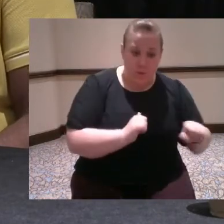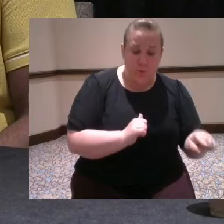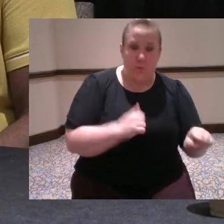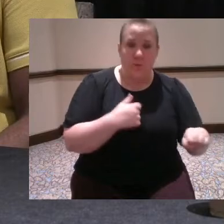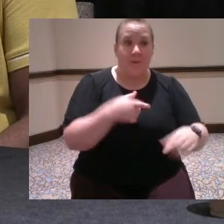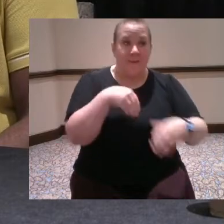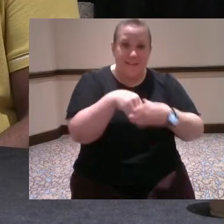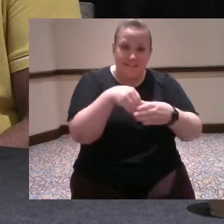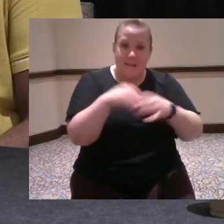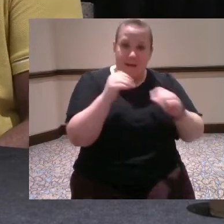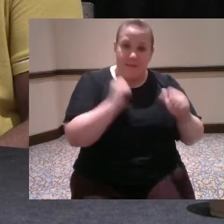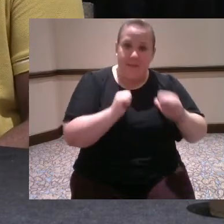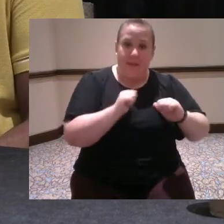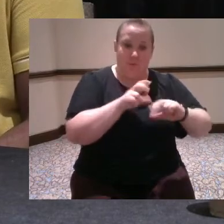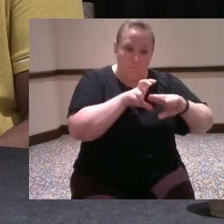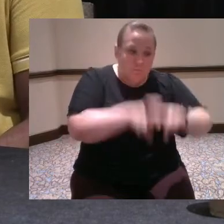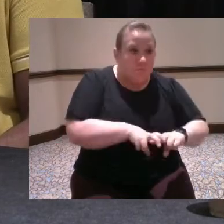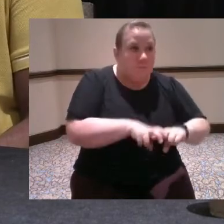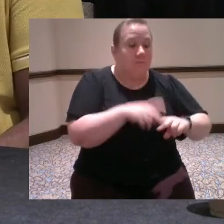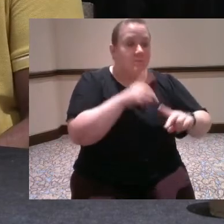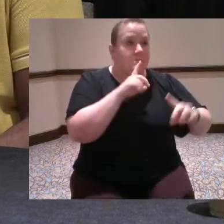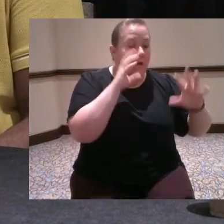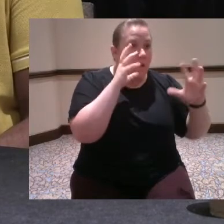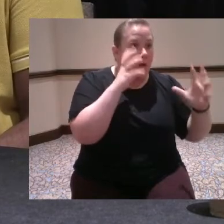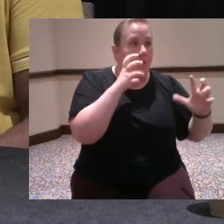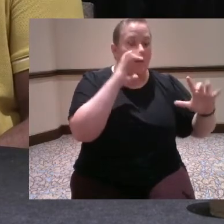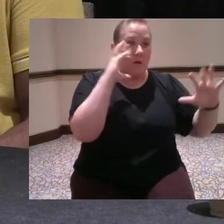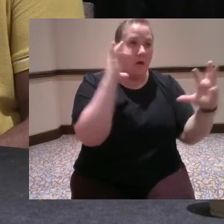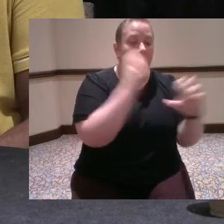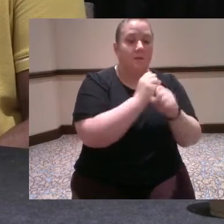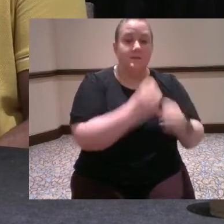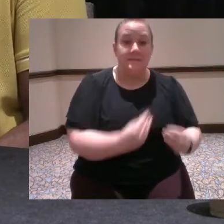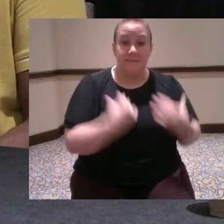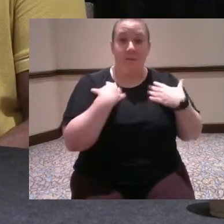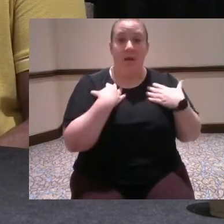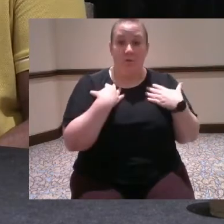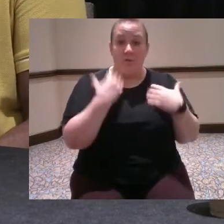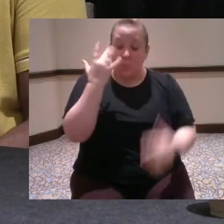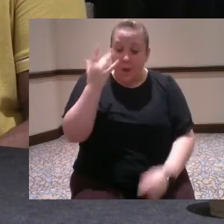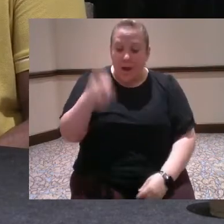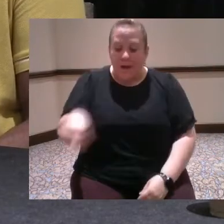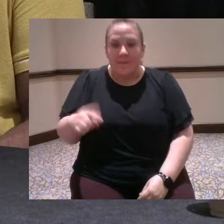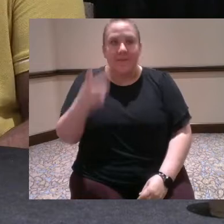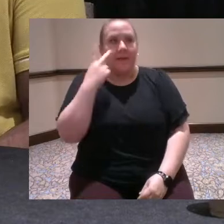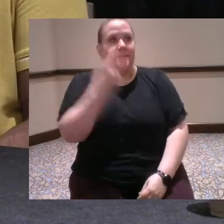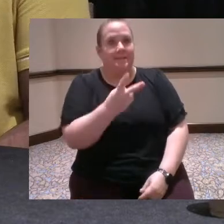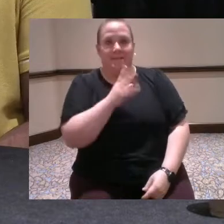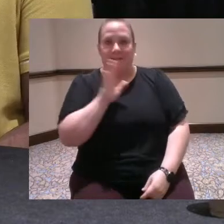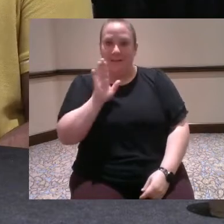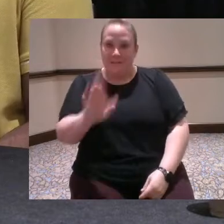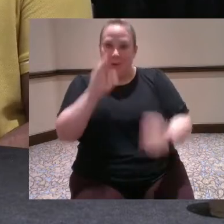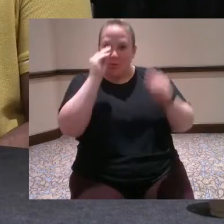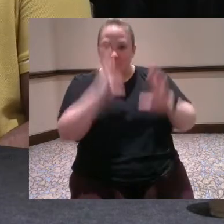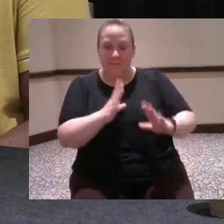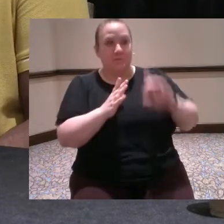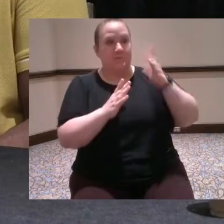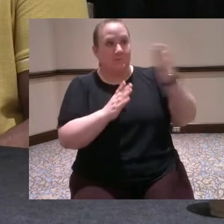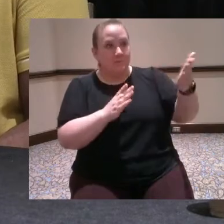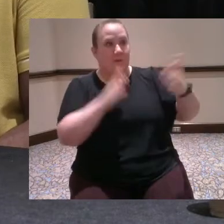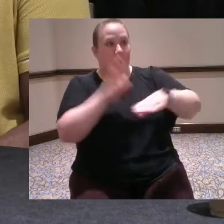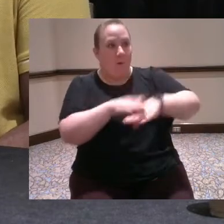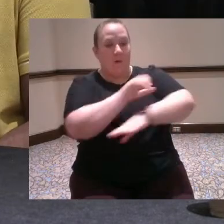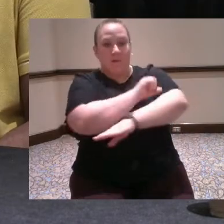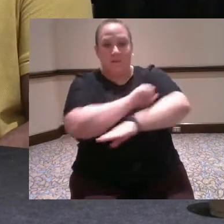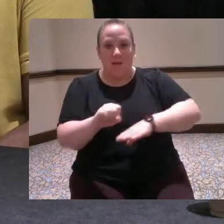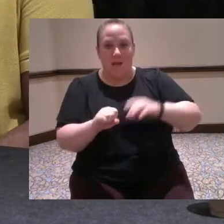sit inside of the theater, they're engaged, and they are inspired because a lot of times they're seeing their instructors on the stages as